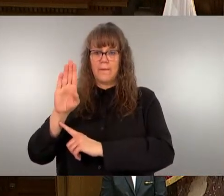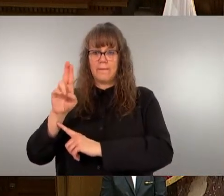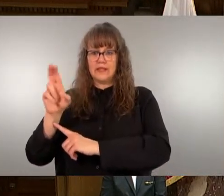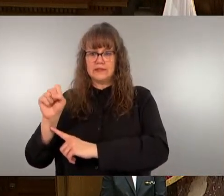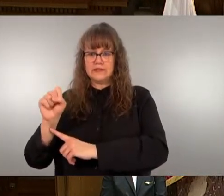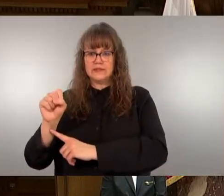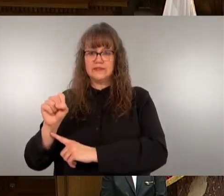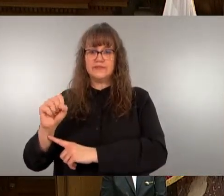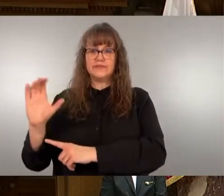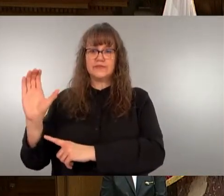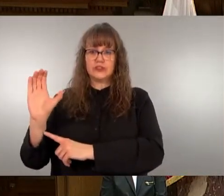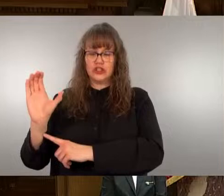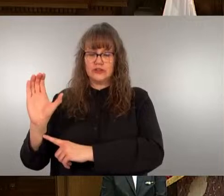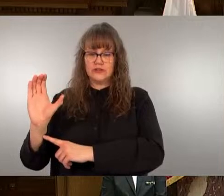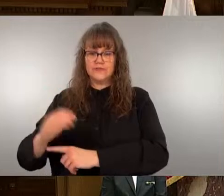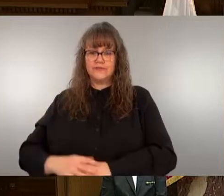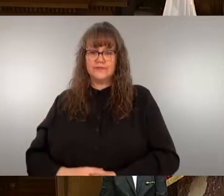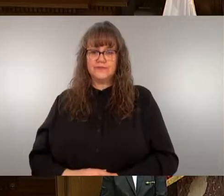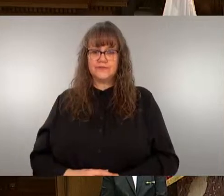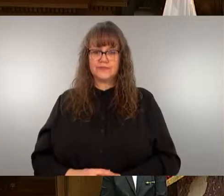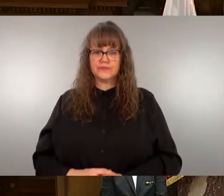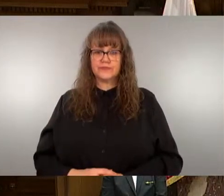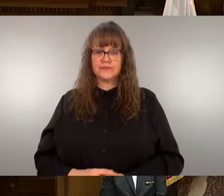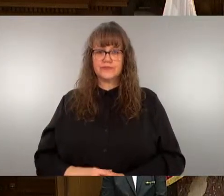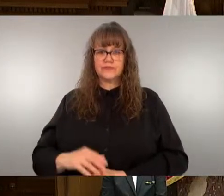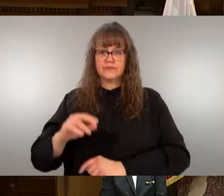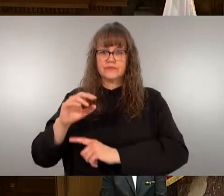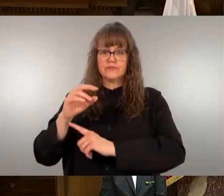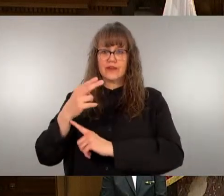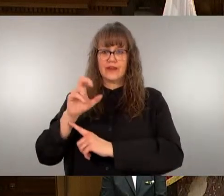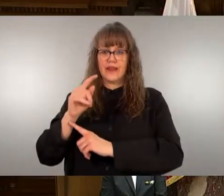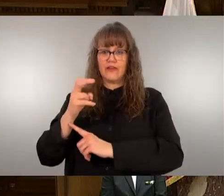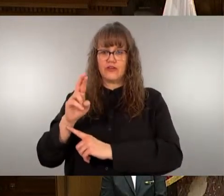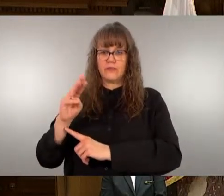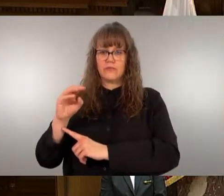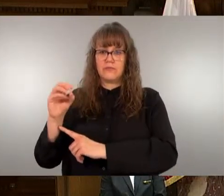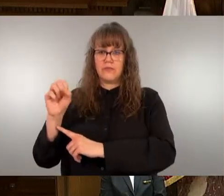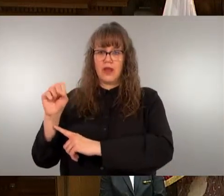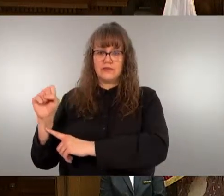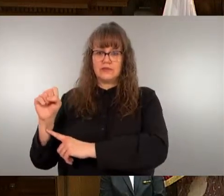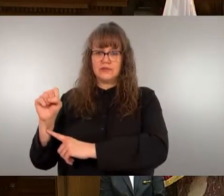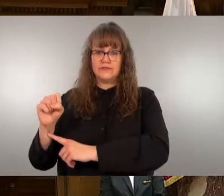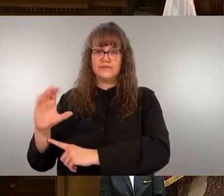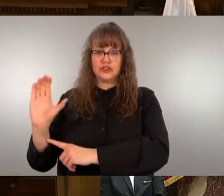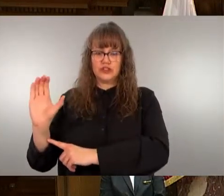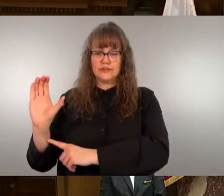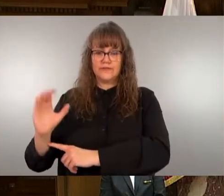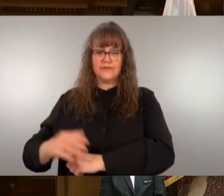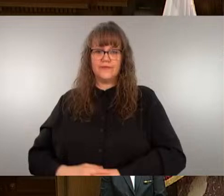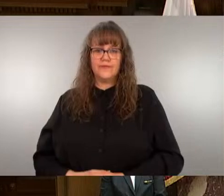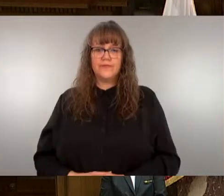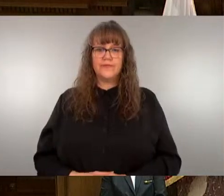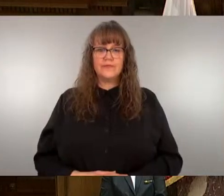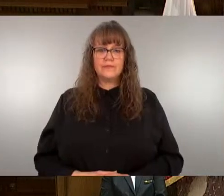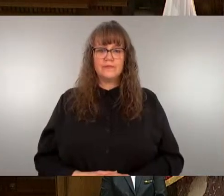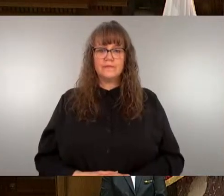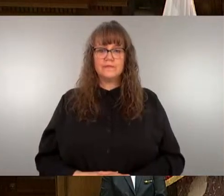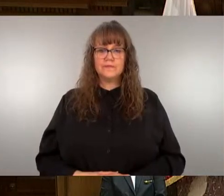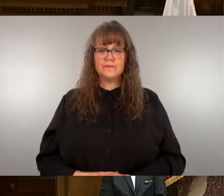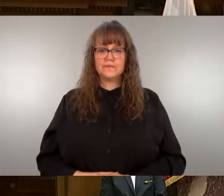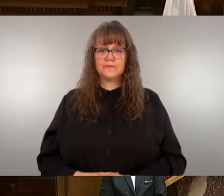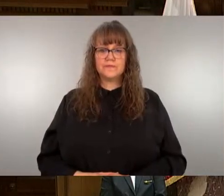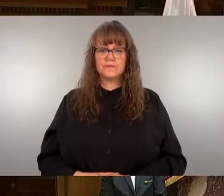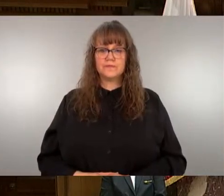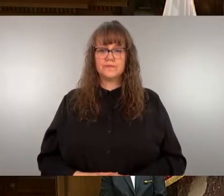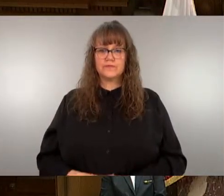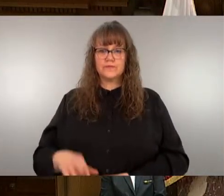Chilliwack North, Heather Maas, Conservative Party of BC. Columbia River Revelstoke, Scott McInnes,